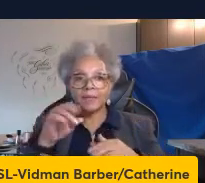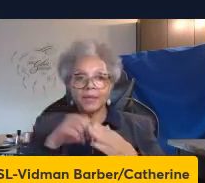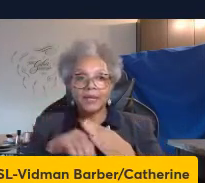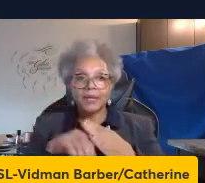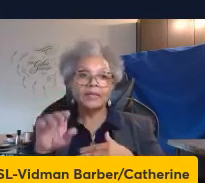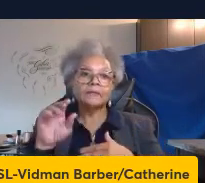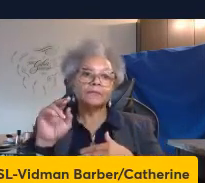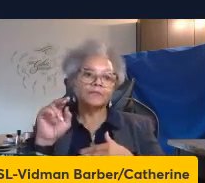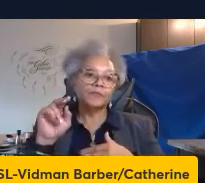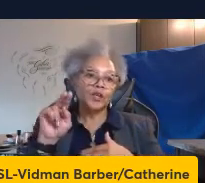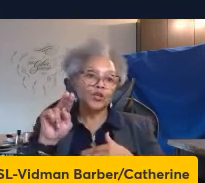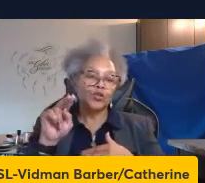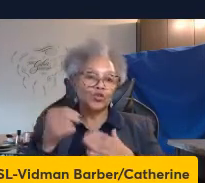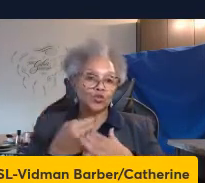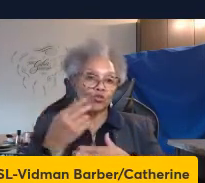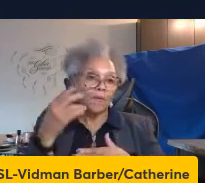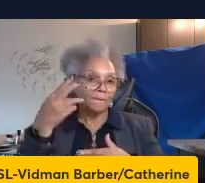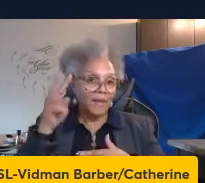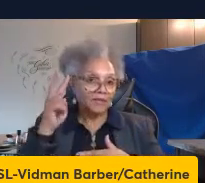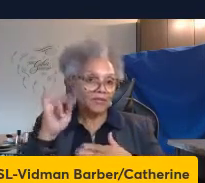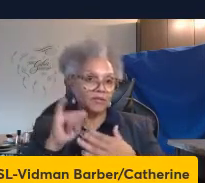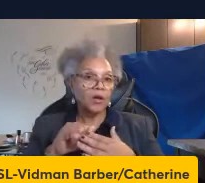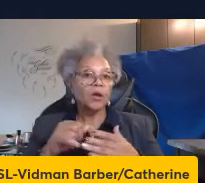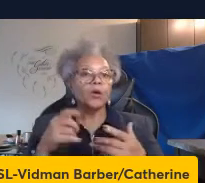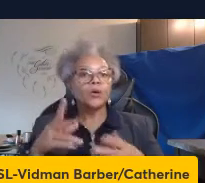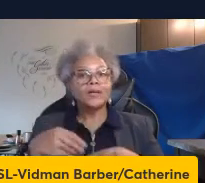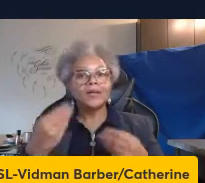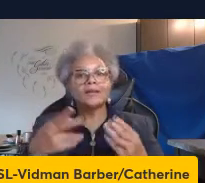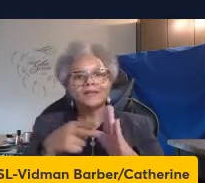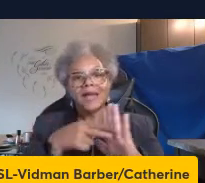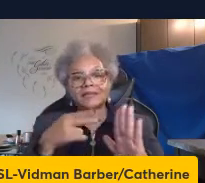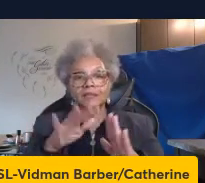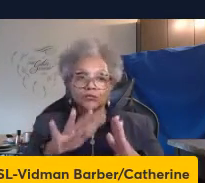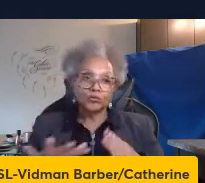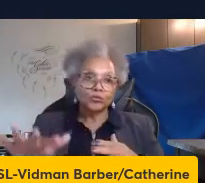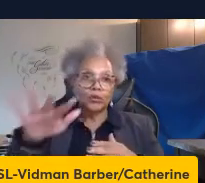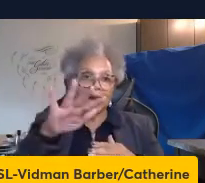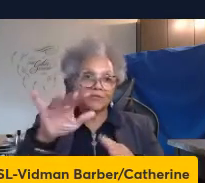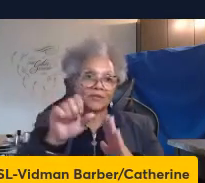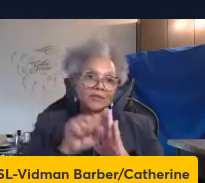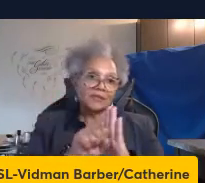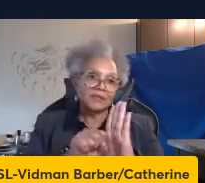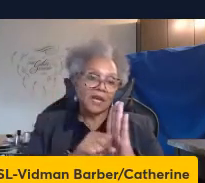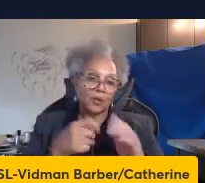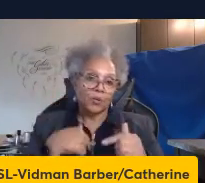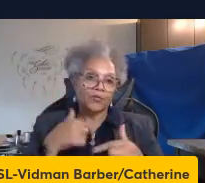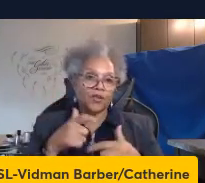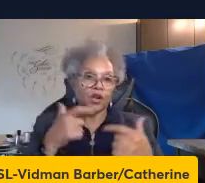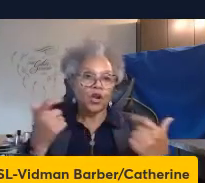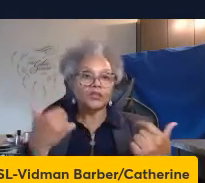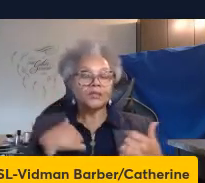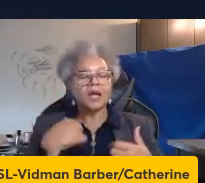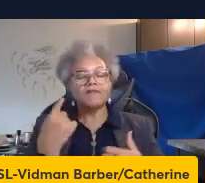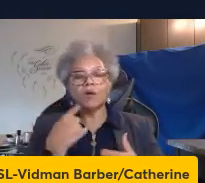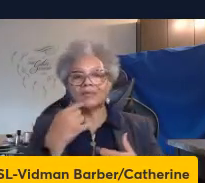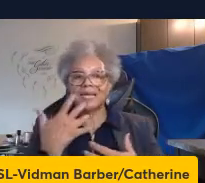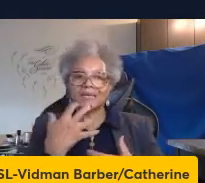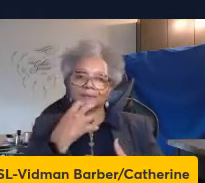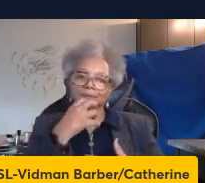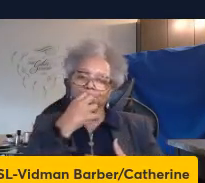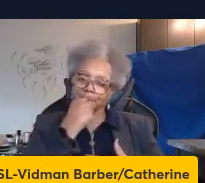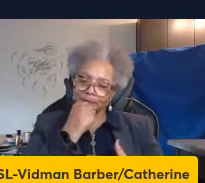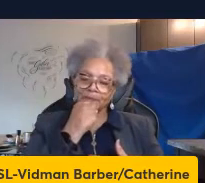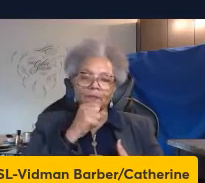laboratory diagnostics across the state. And so I've always been very, very passionate